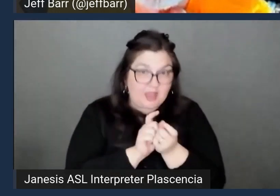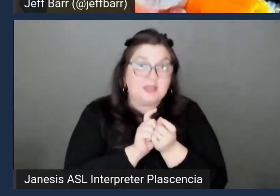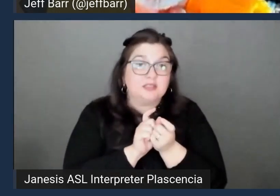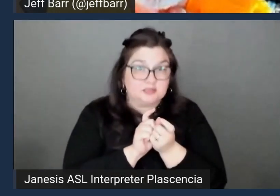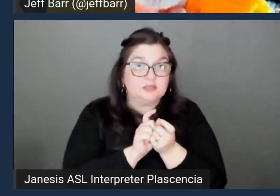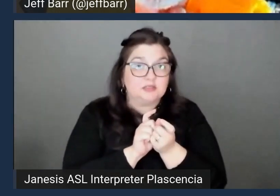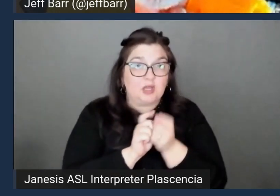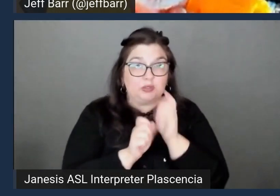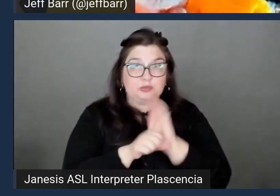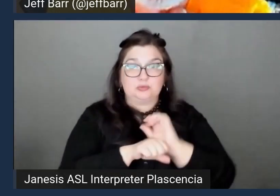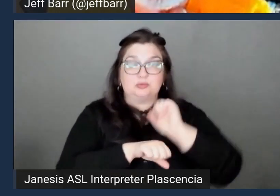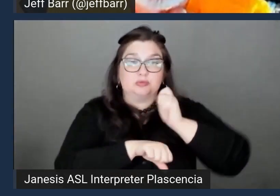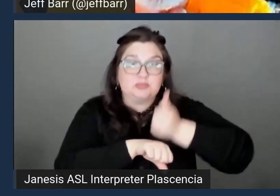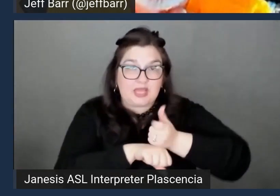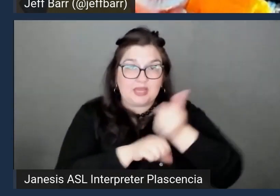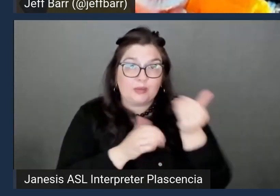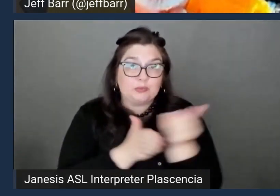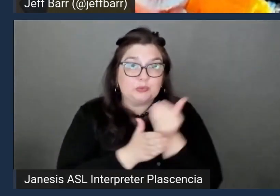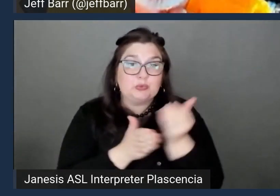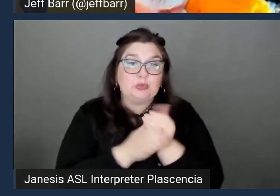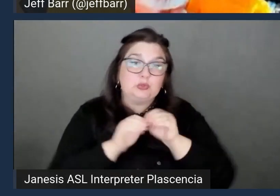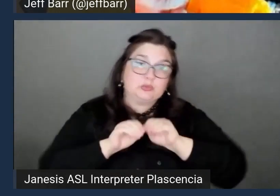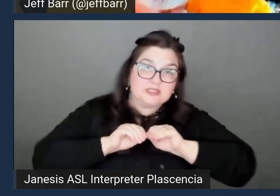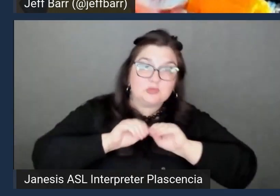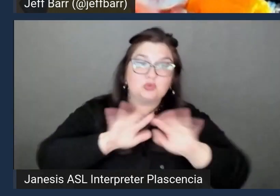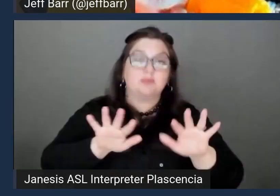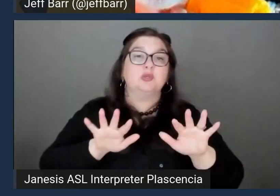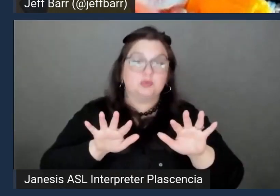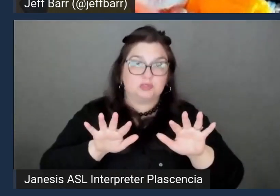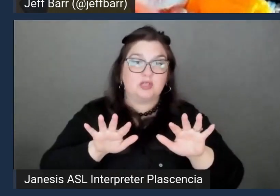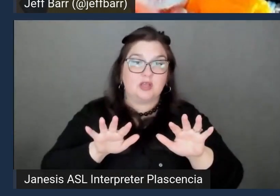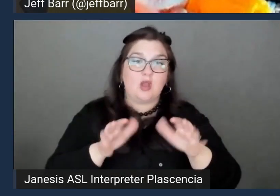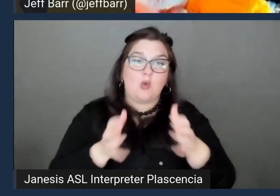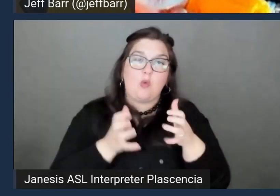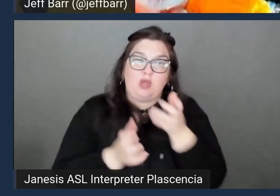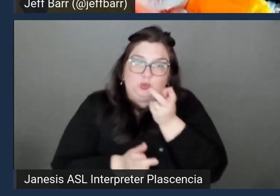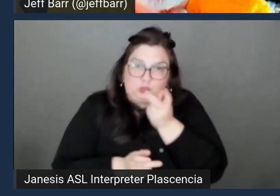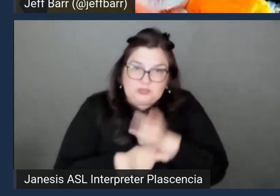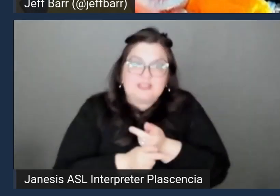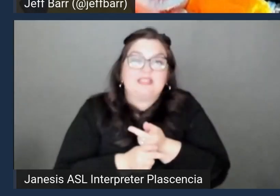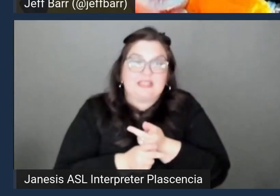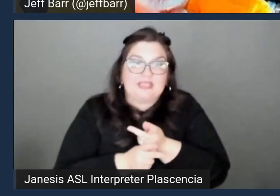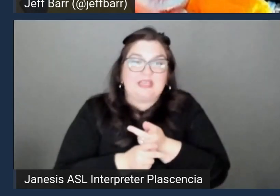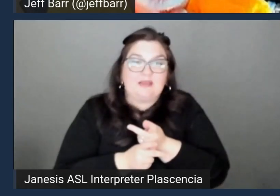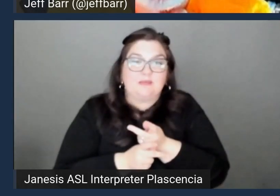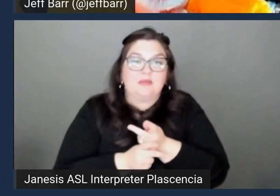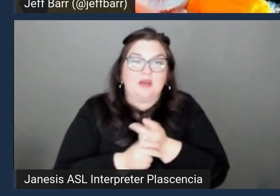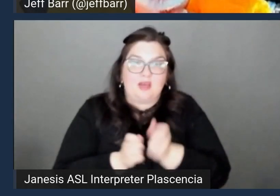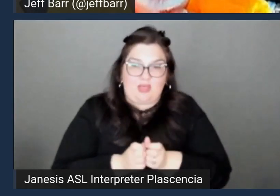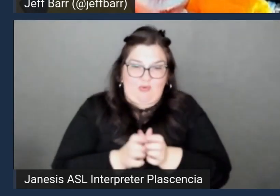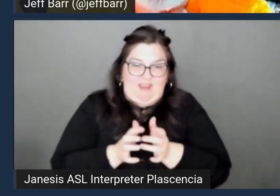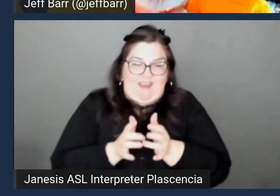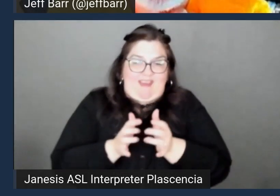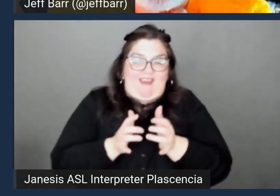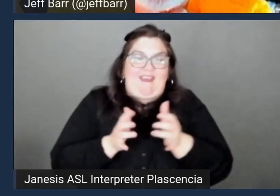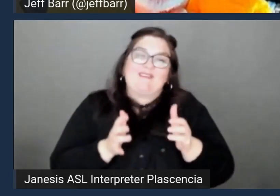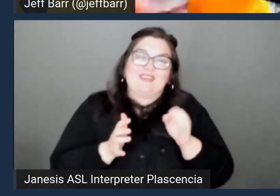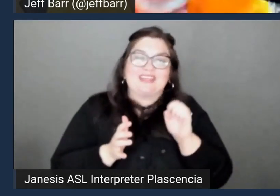created the new distribution, is so that we could keep this sort of thriving ecosystem going.